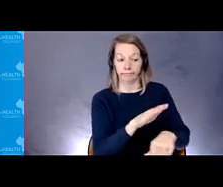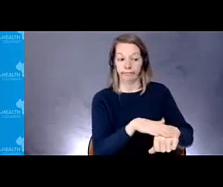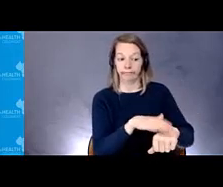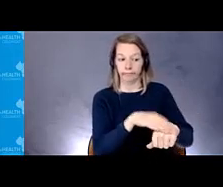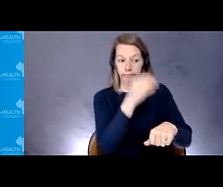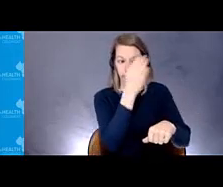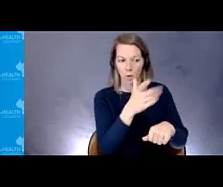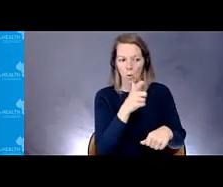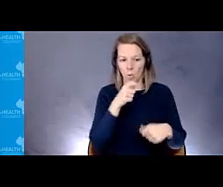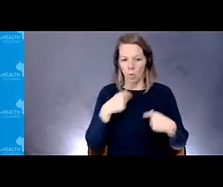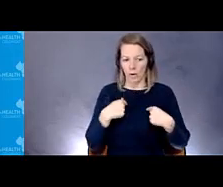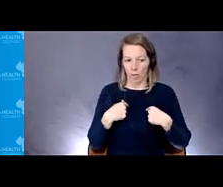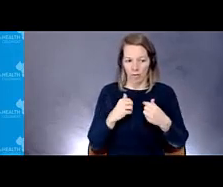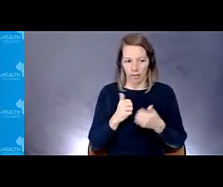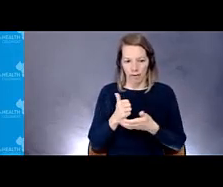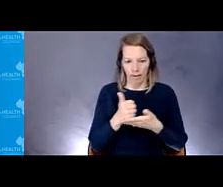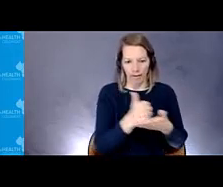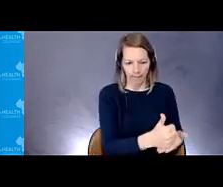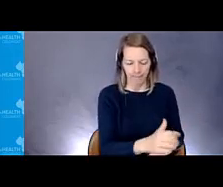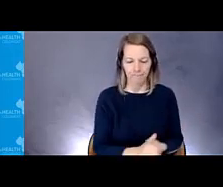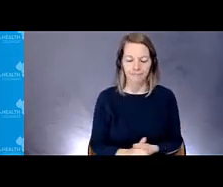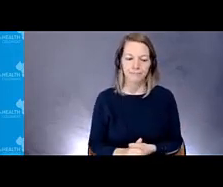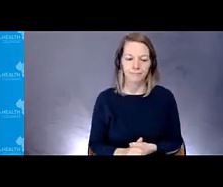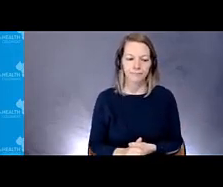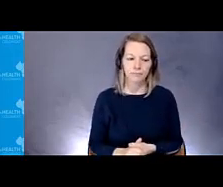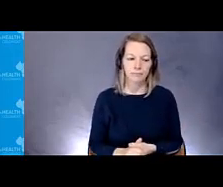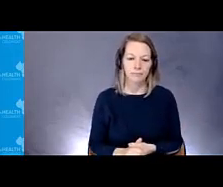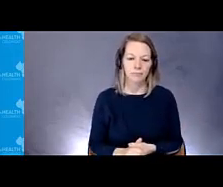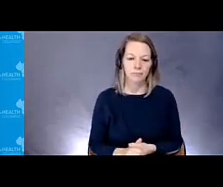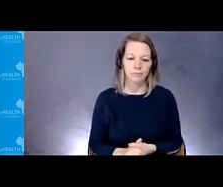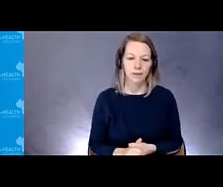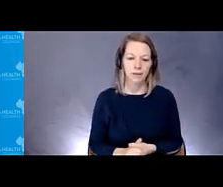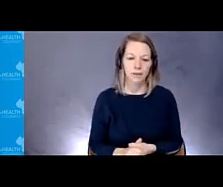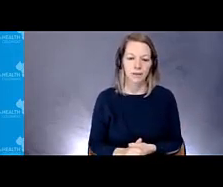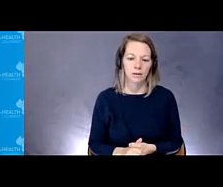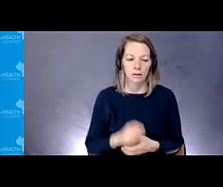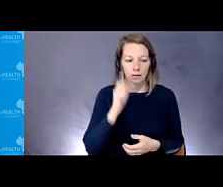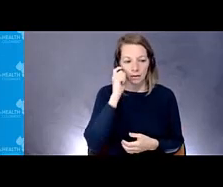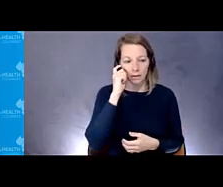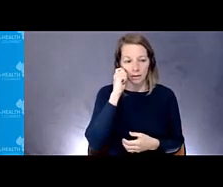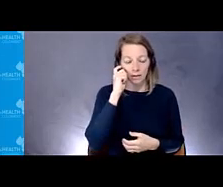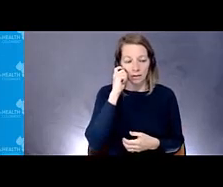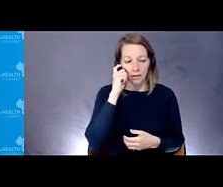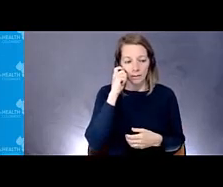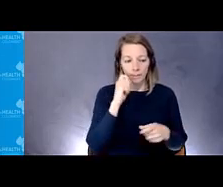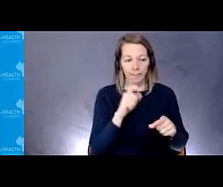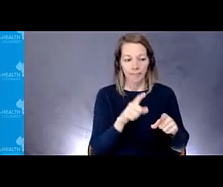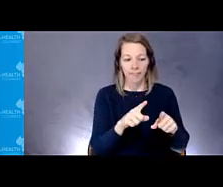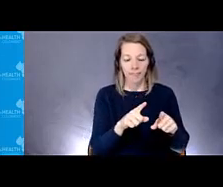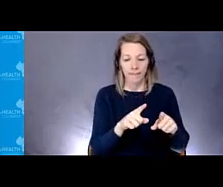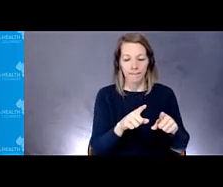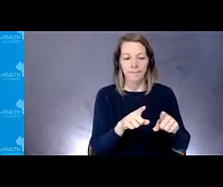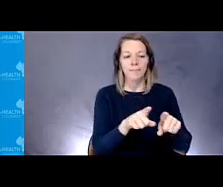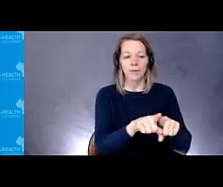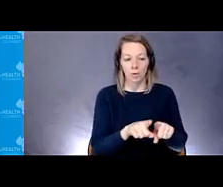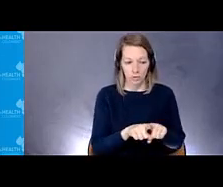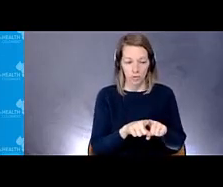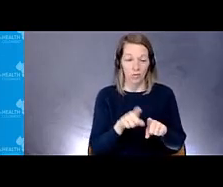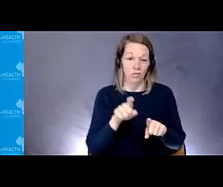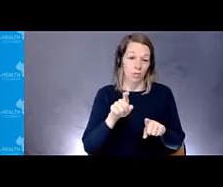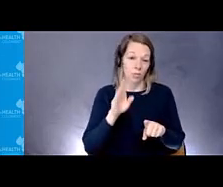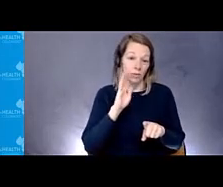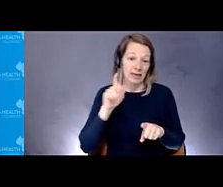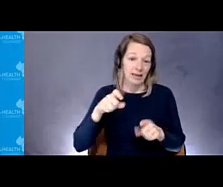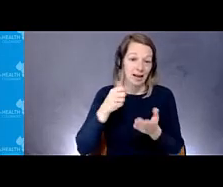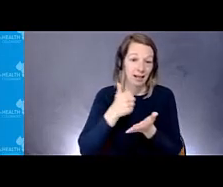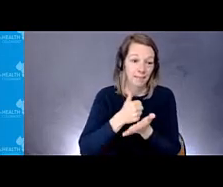of who we are and how we can help them enroll in health insurance. We also are going to need help making